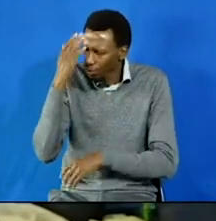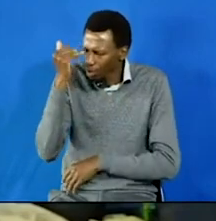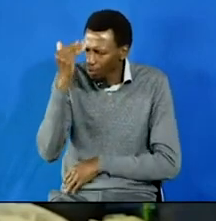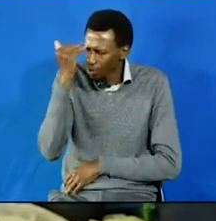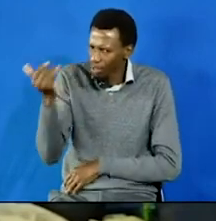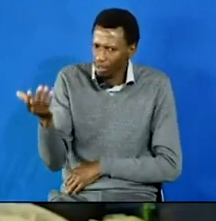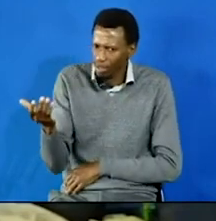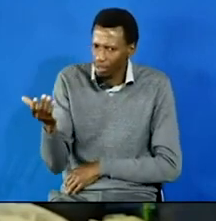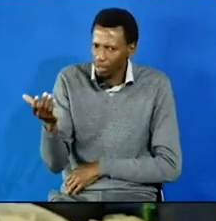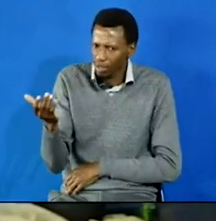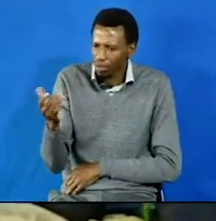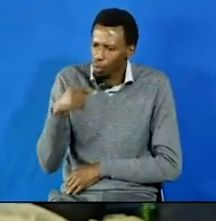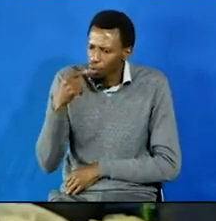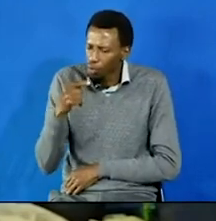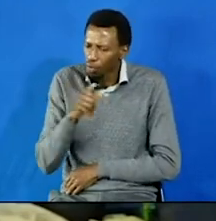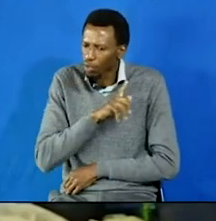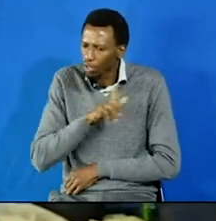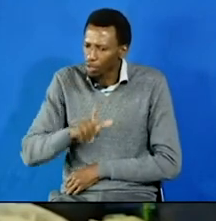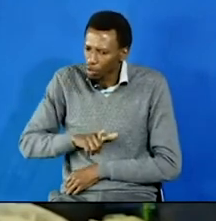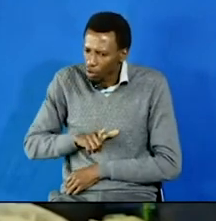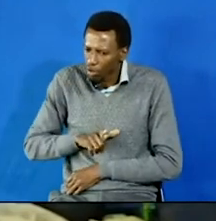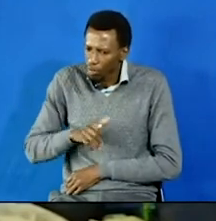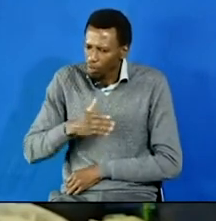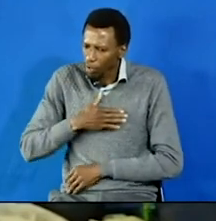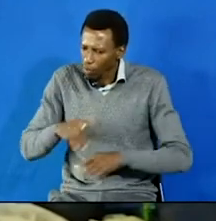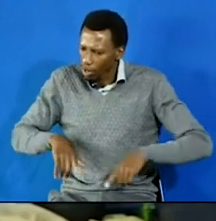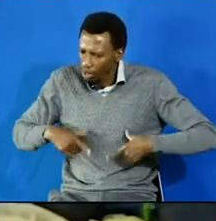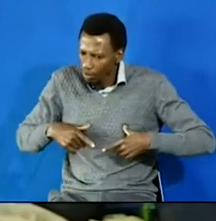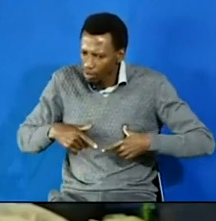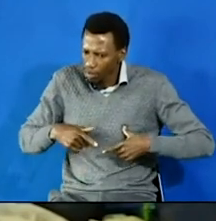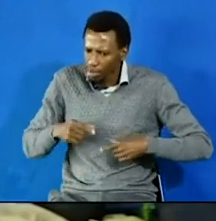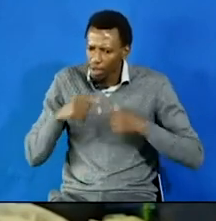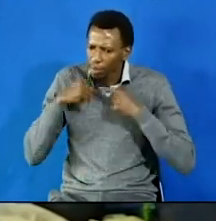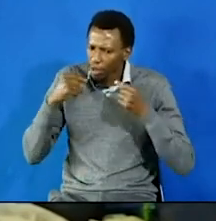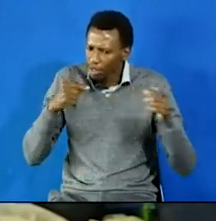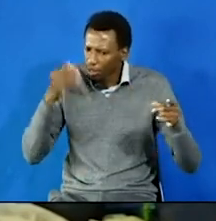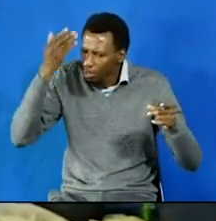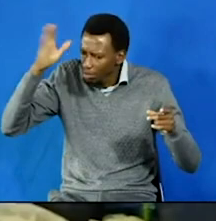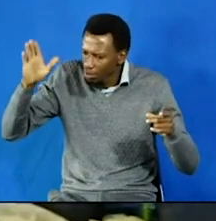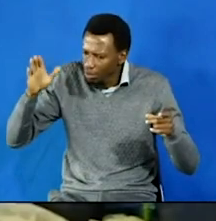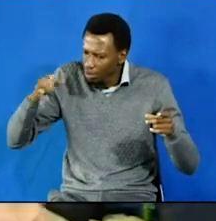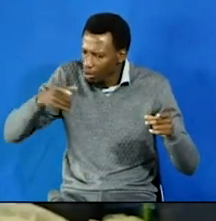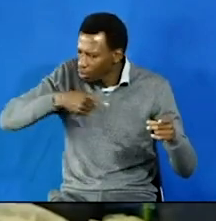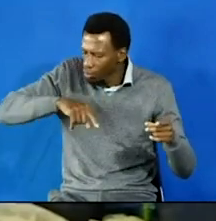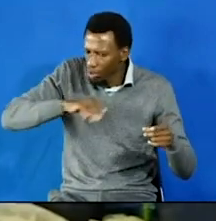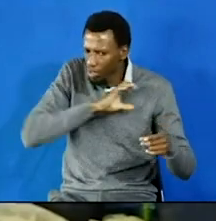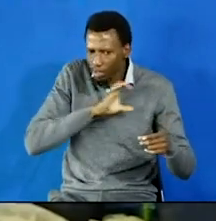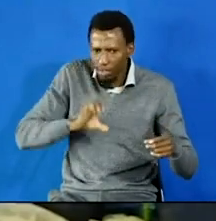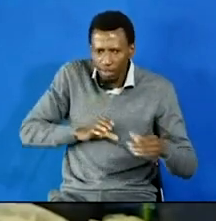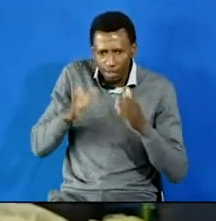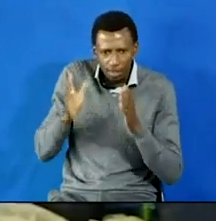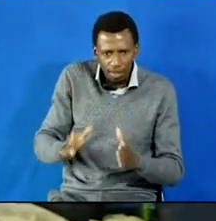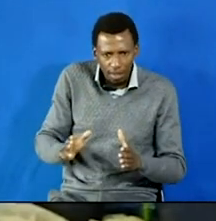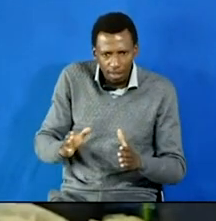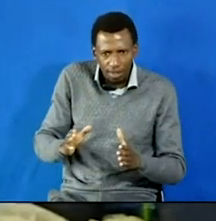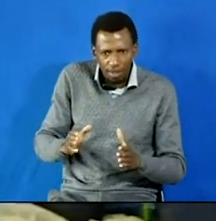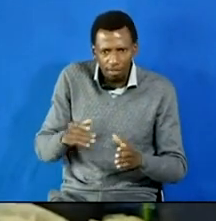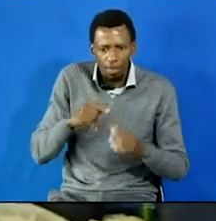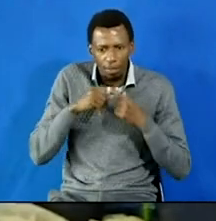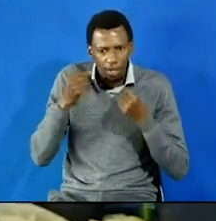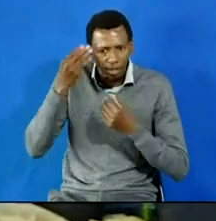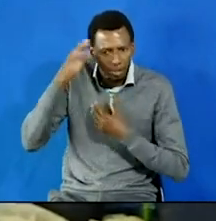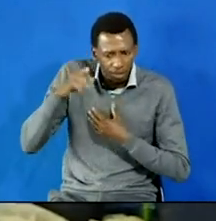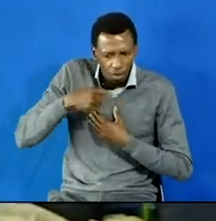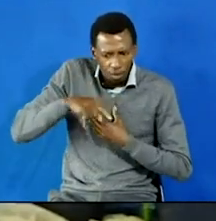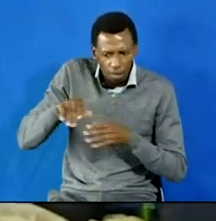question? Who is the Lord of our life? Does he not know we are Christians? Does he not know we are Adventists?